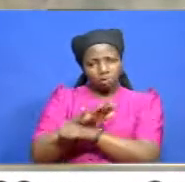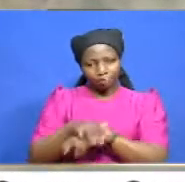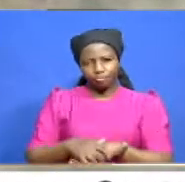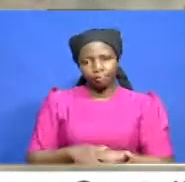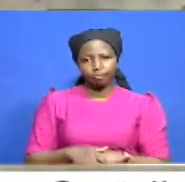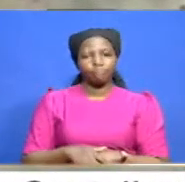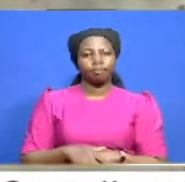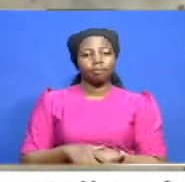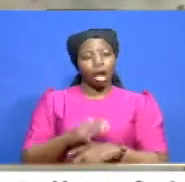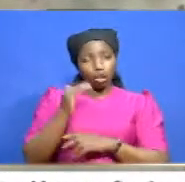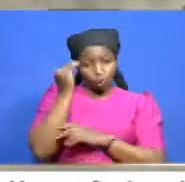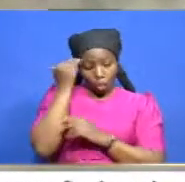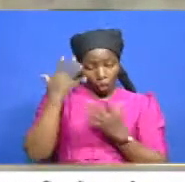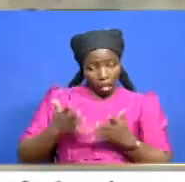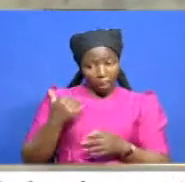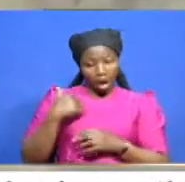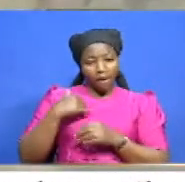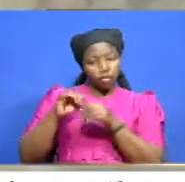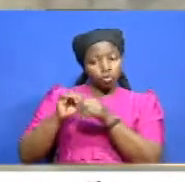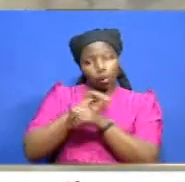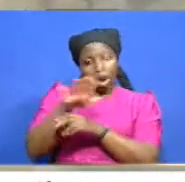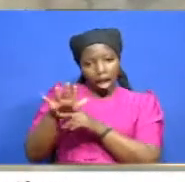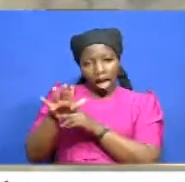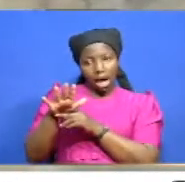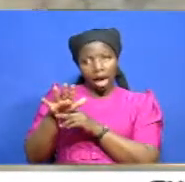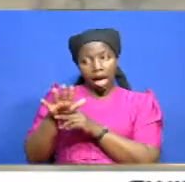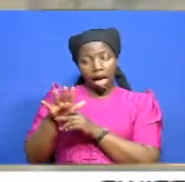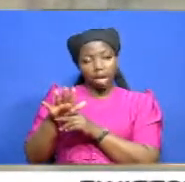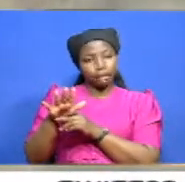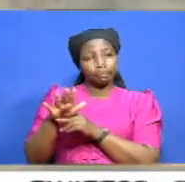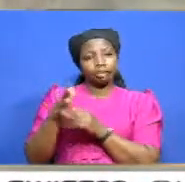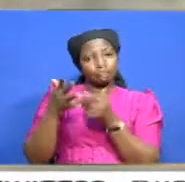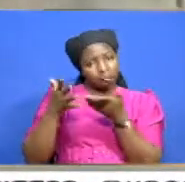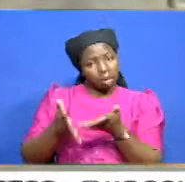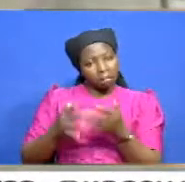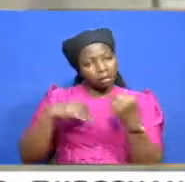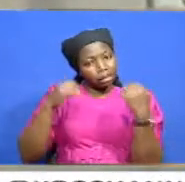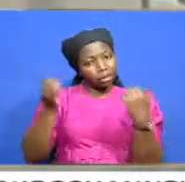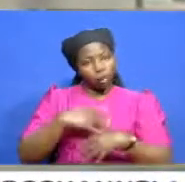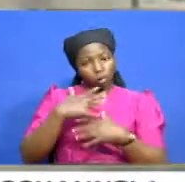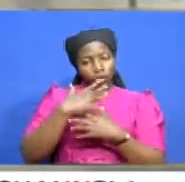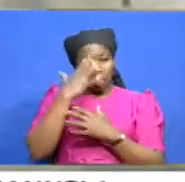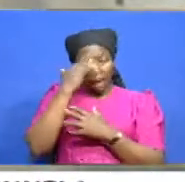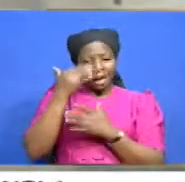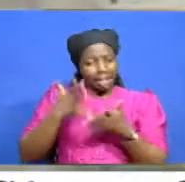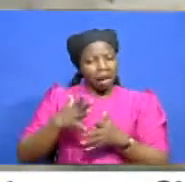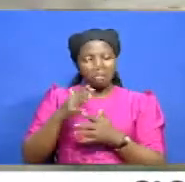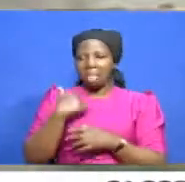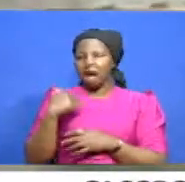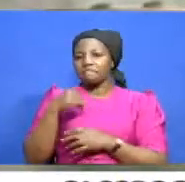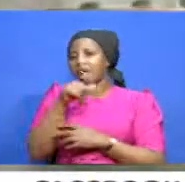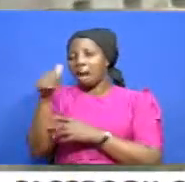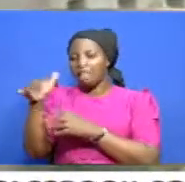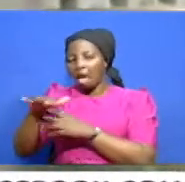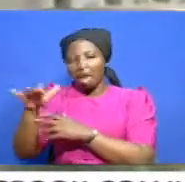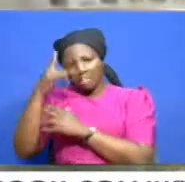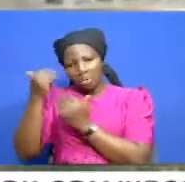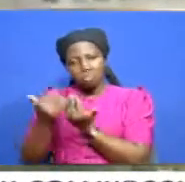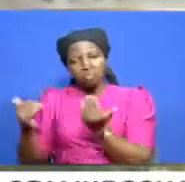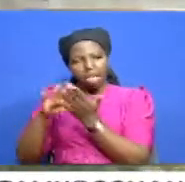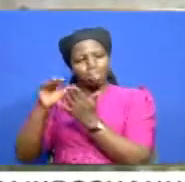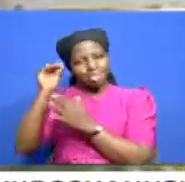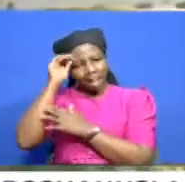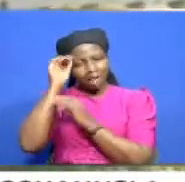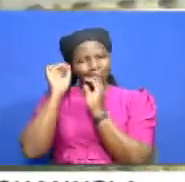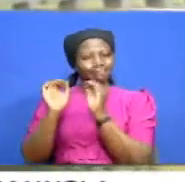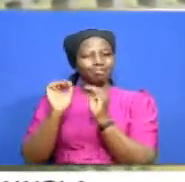this corona, we are totally shocked, because we will have to nowhere to keep them. Yeah. Maybe